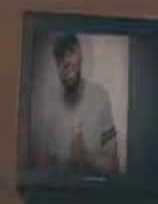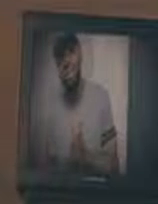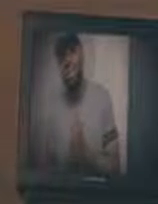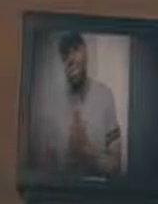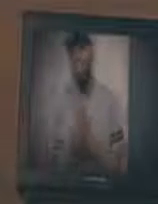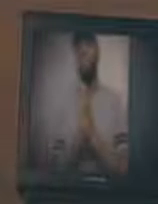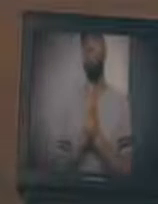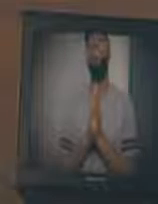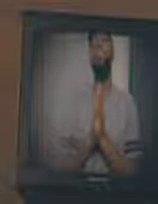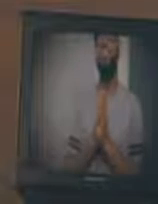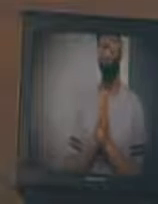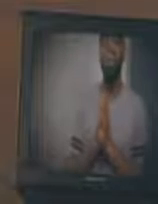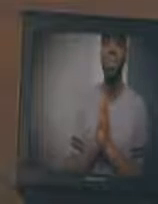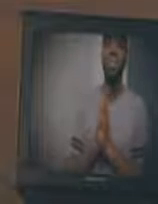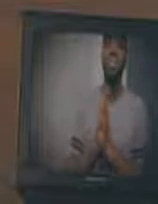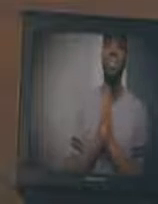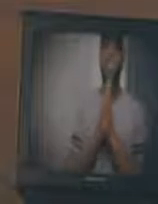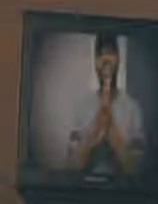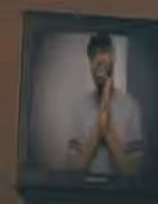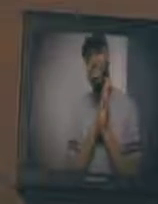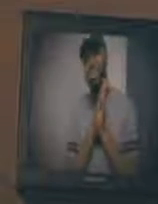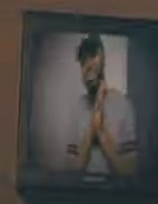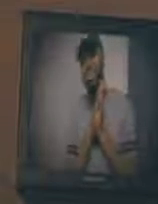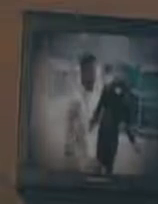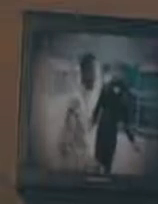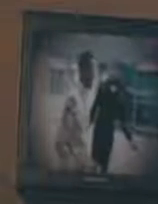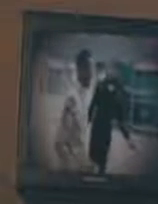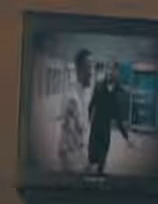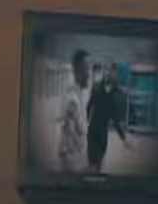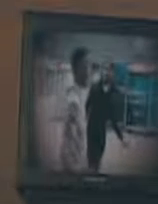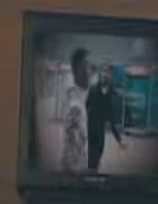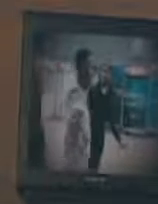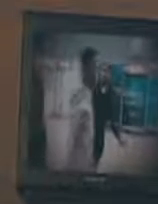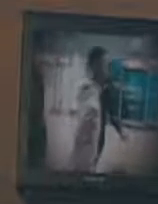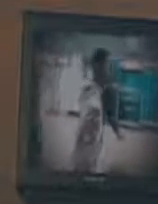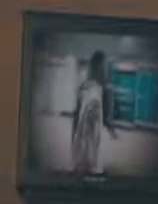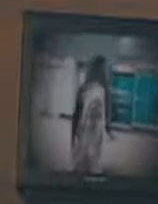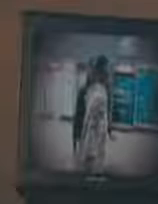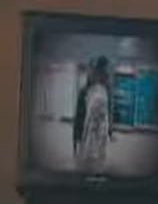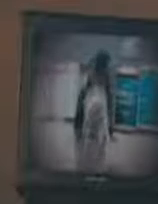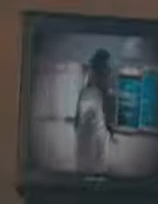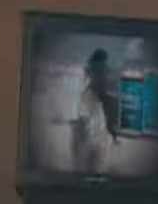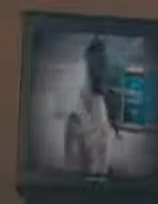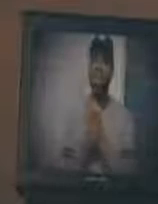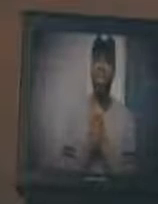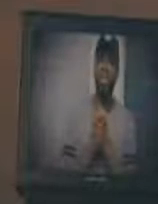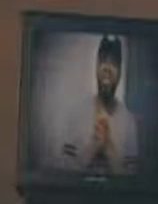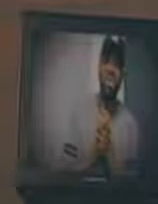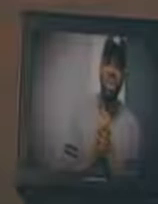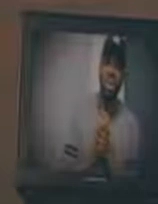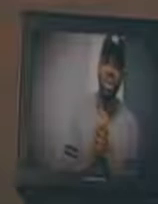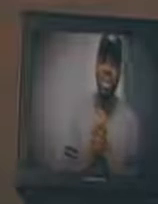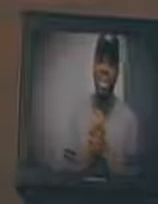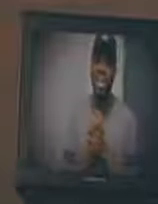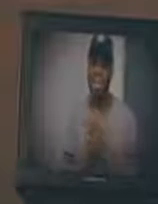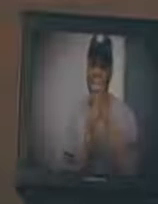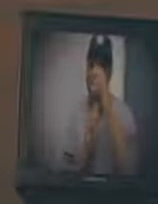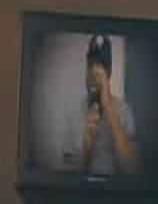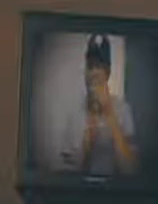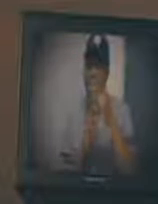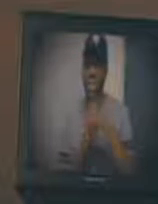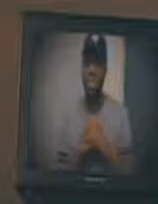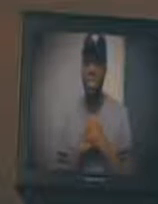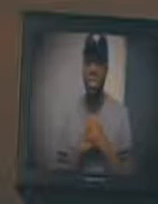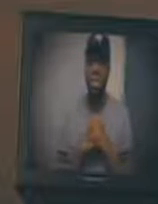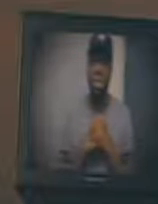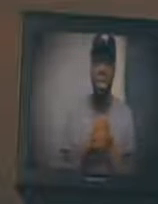Reporting live from Windhoek, Namibia. Listen, you're about to watch a video from my homie, Fire 16. Make sure you watch it all the way to the end.